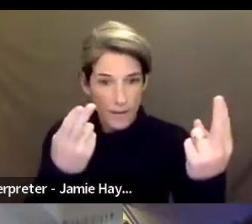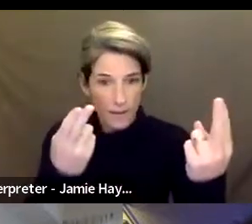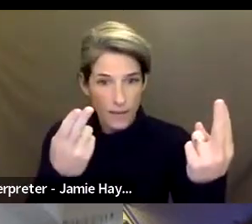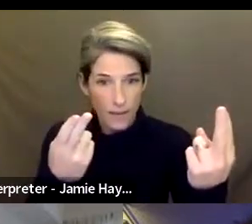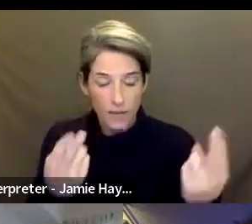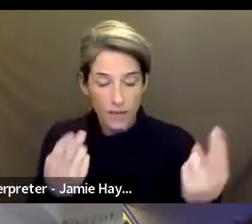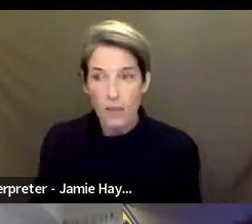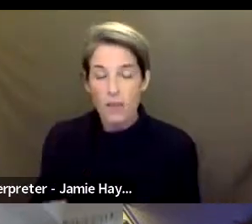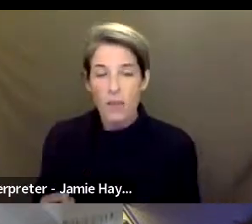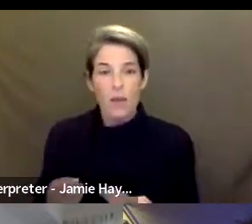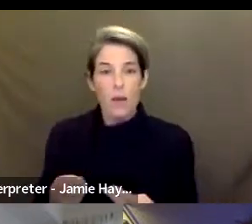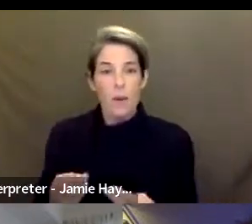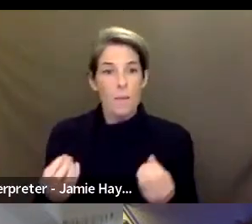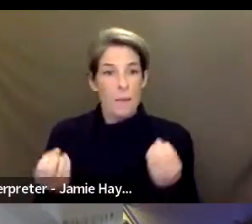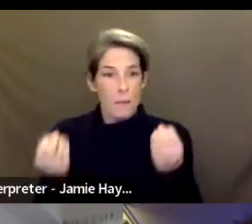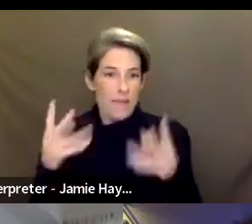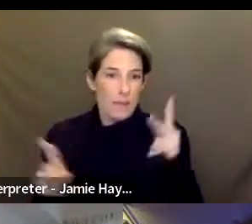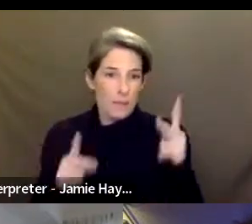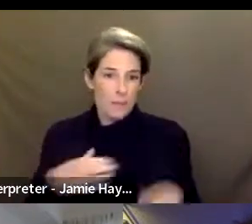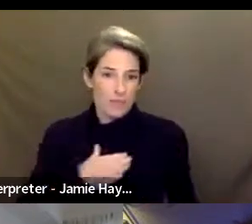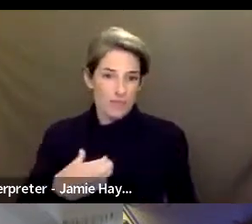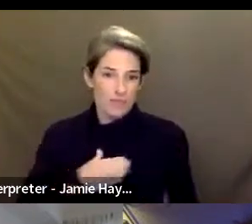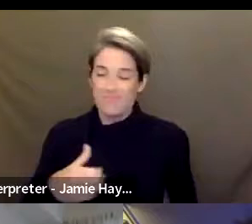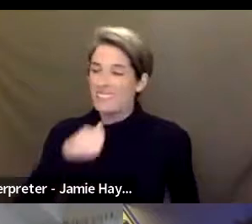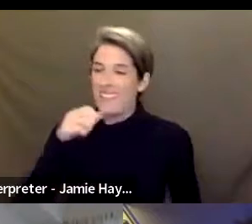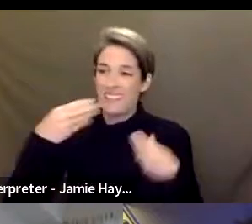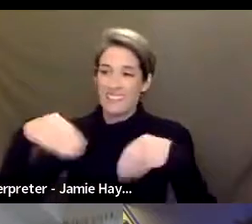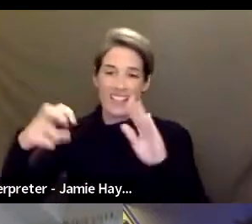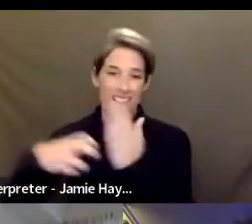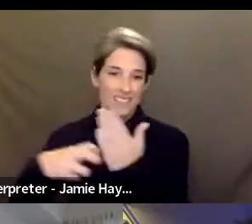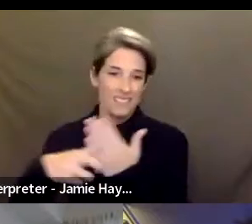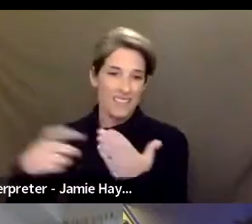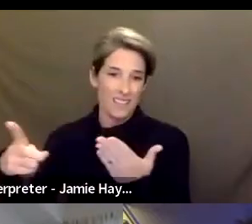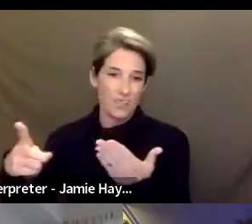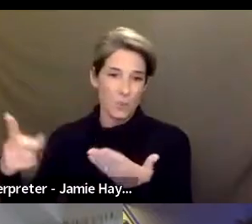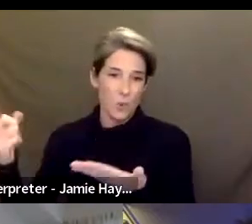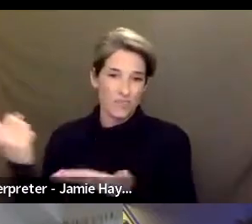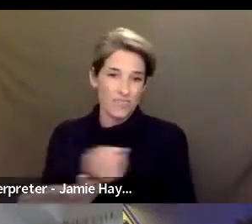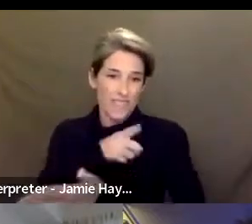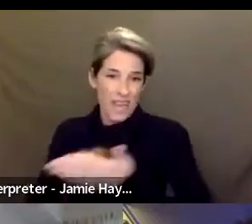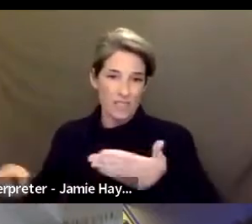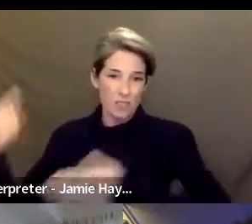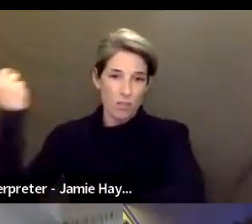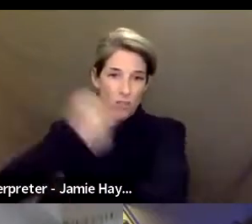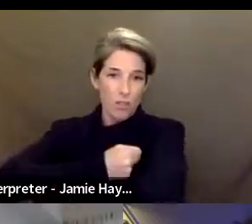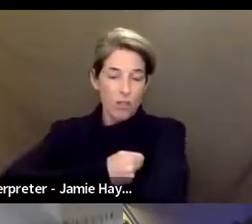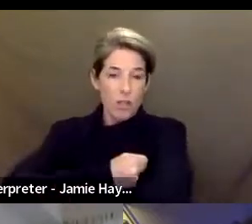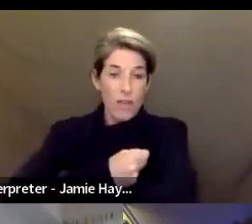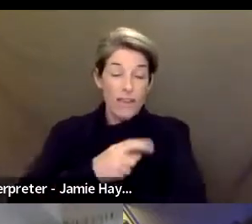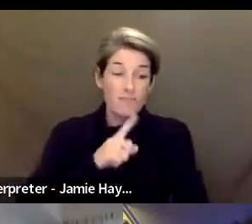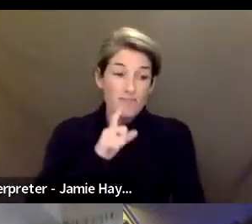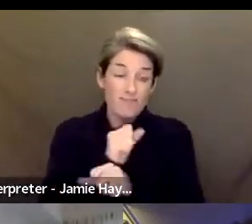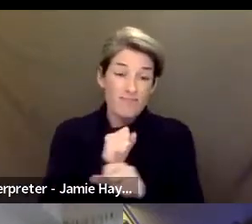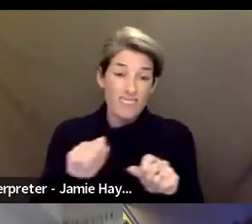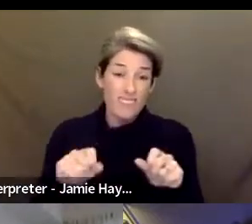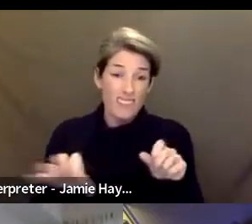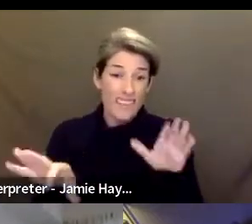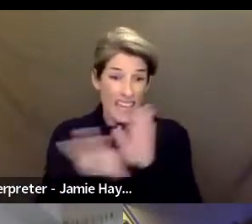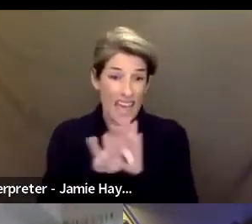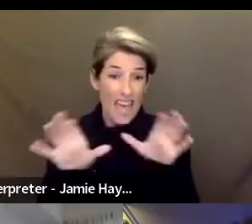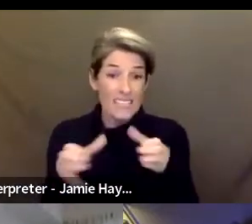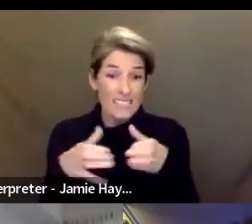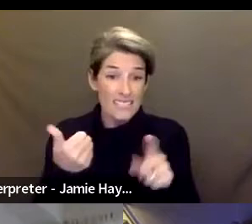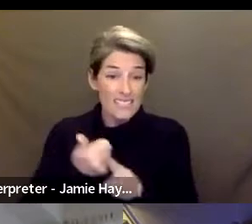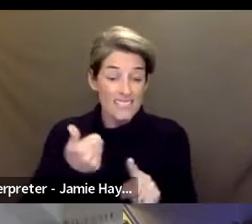selling. And I said, and it was a primarily Black cast. And I was so frustrated because I'm like, we